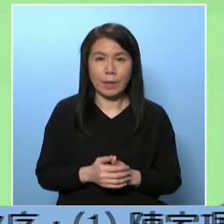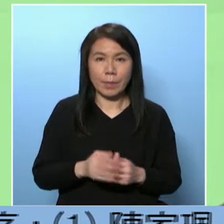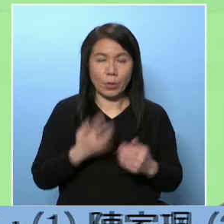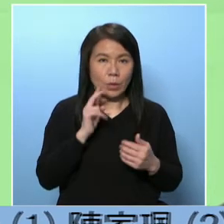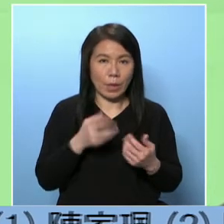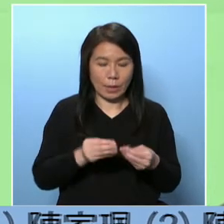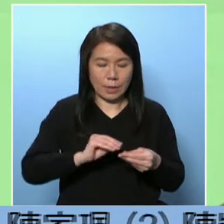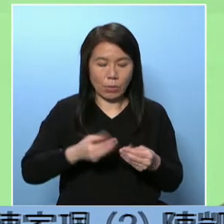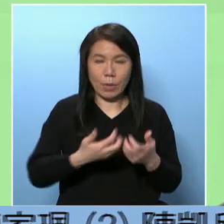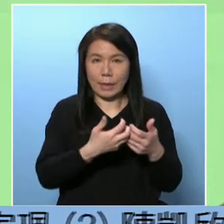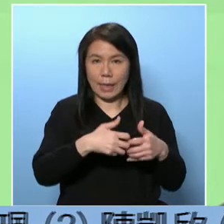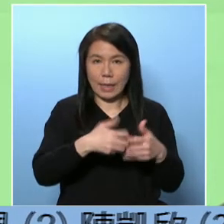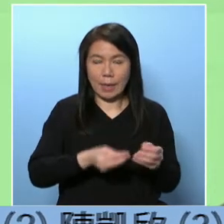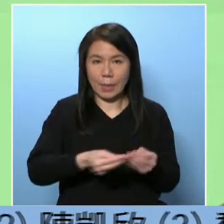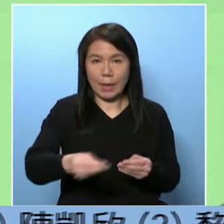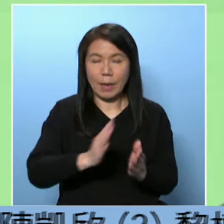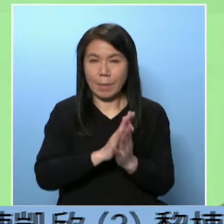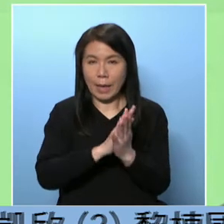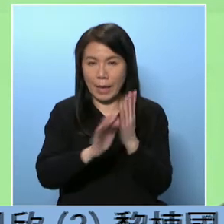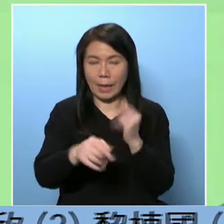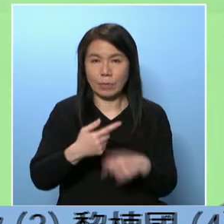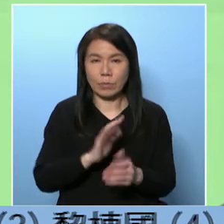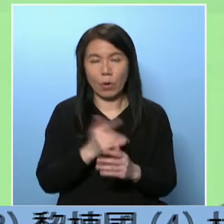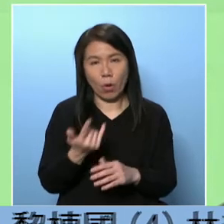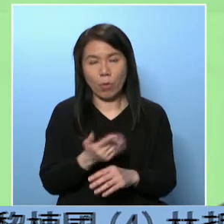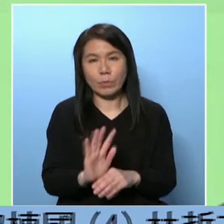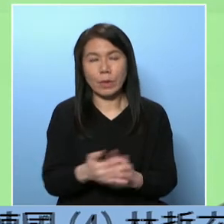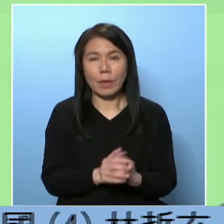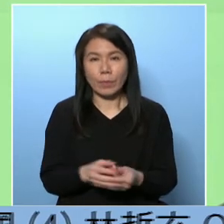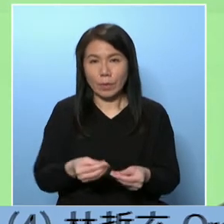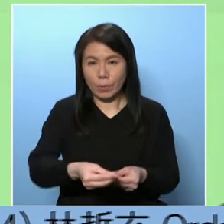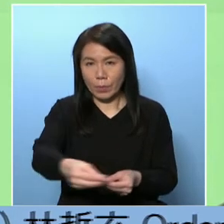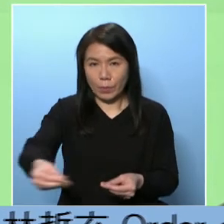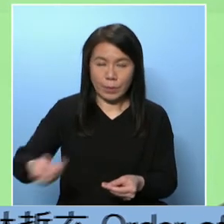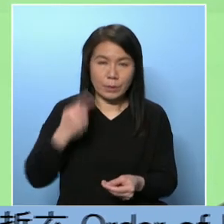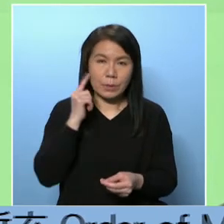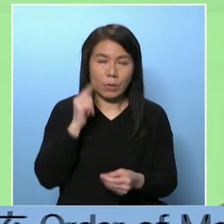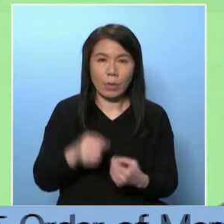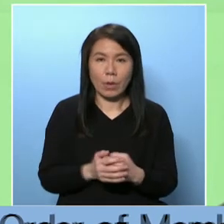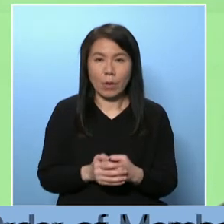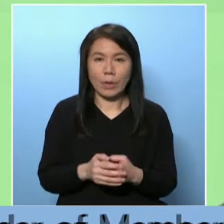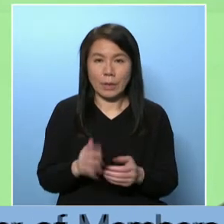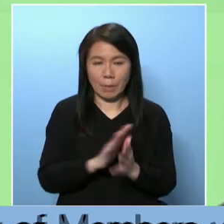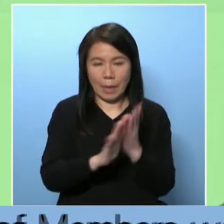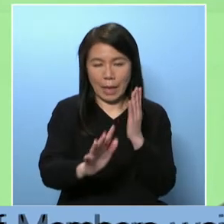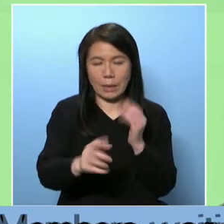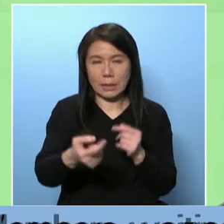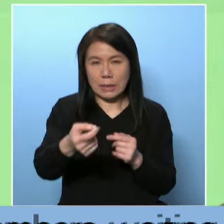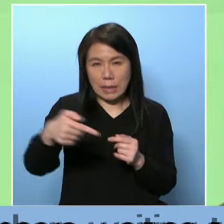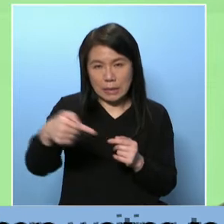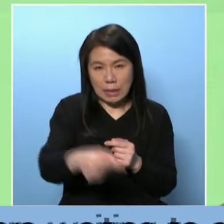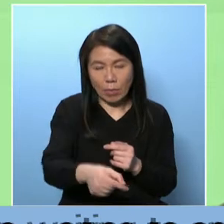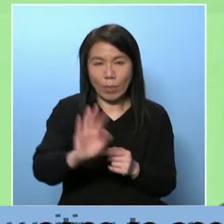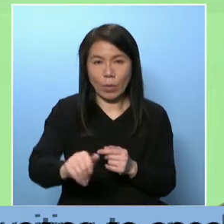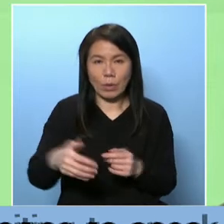the specimens and so on. And also, we have also been using the automatic distribution machines, and